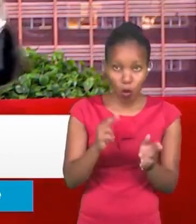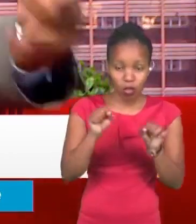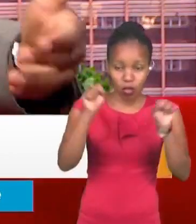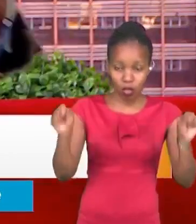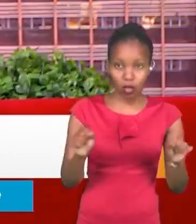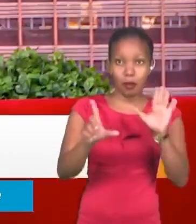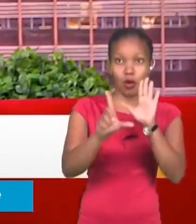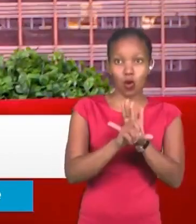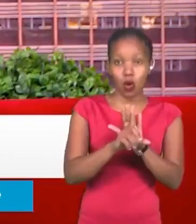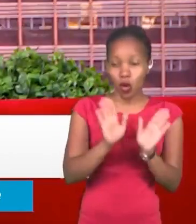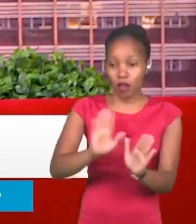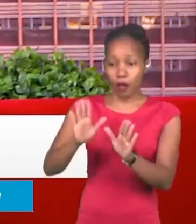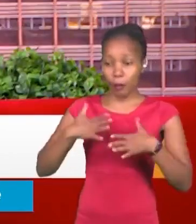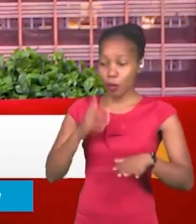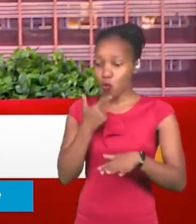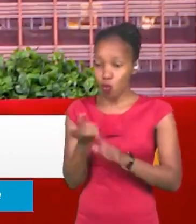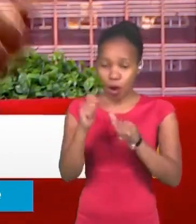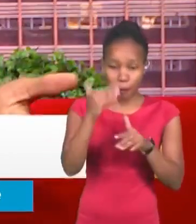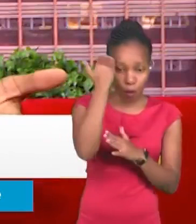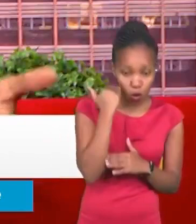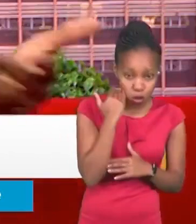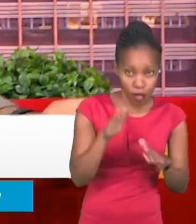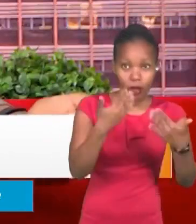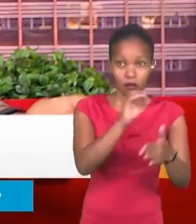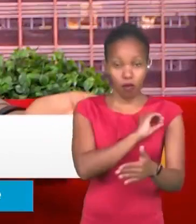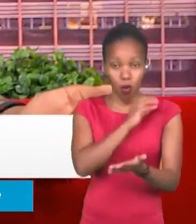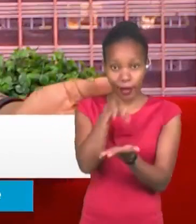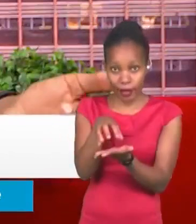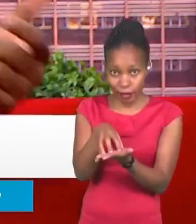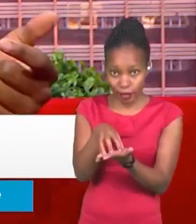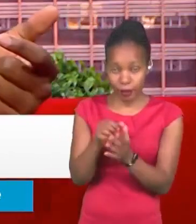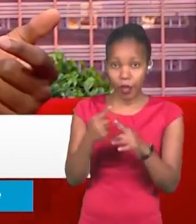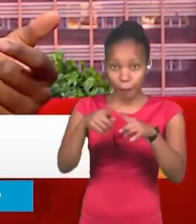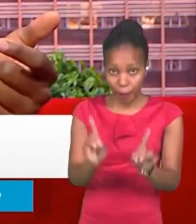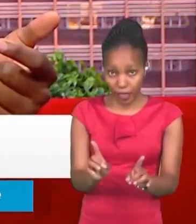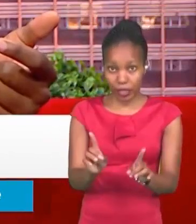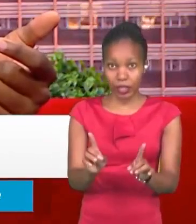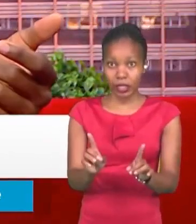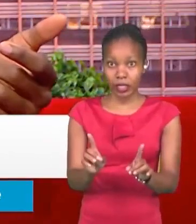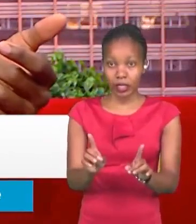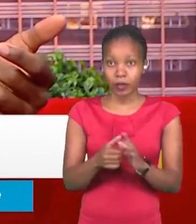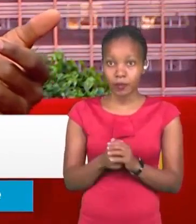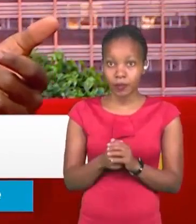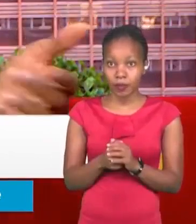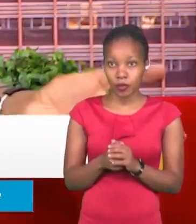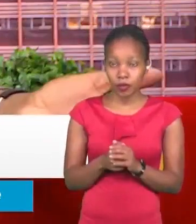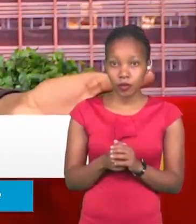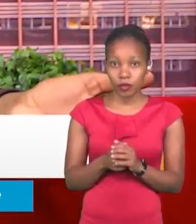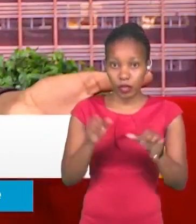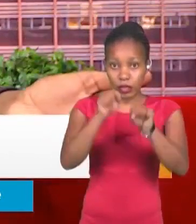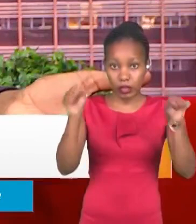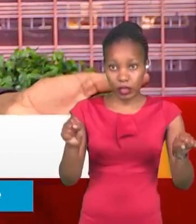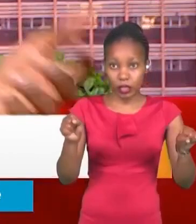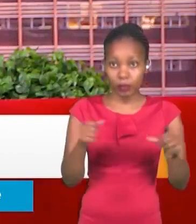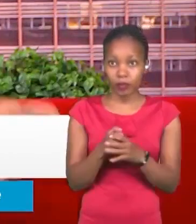the parties coming before court to present their own case. Sure. But in the inquisitorial system, the